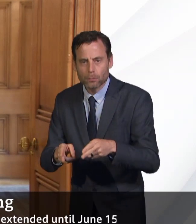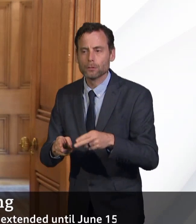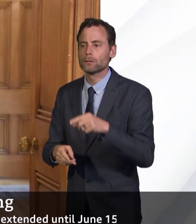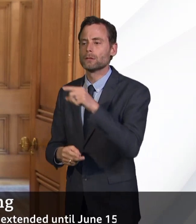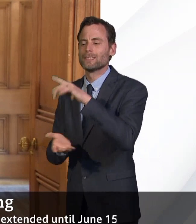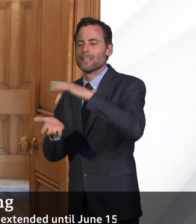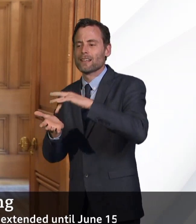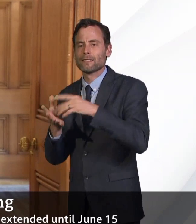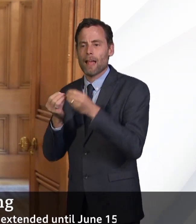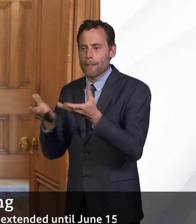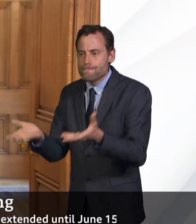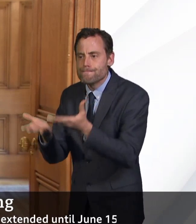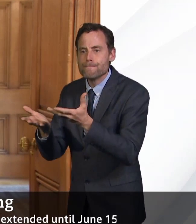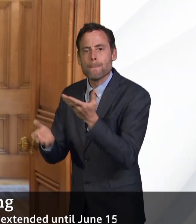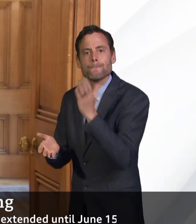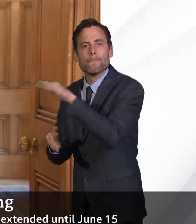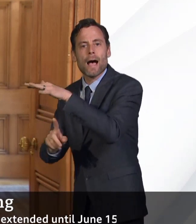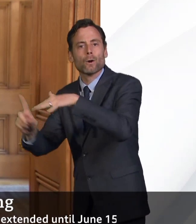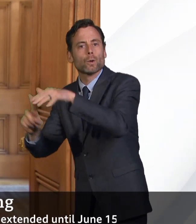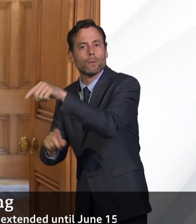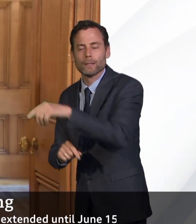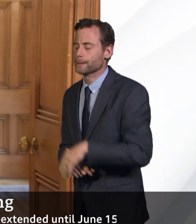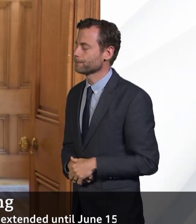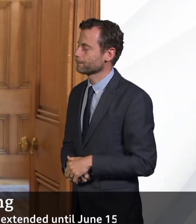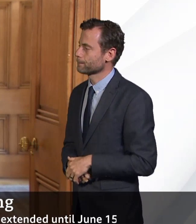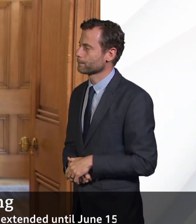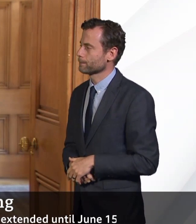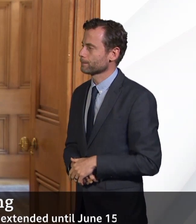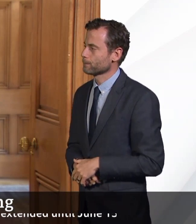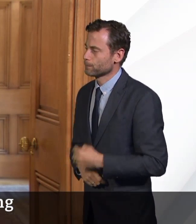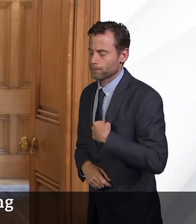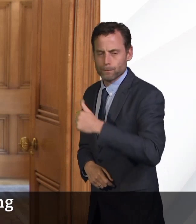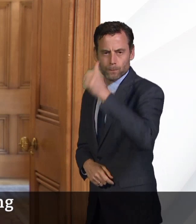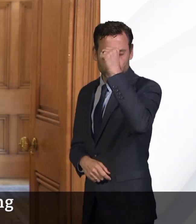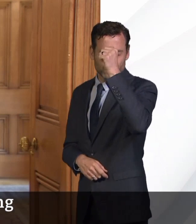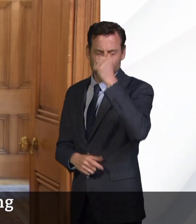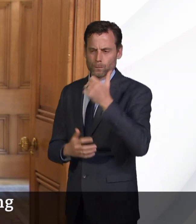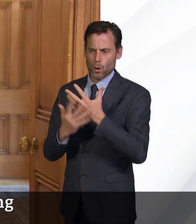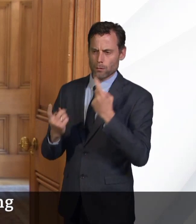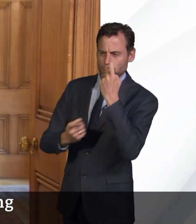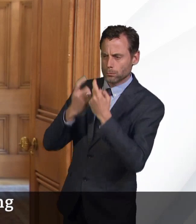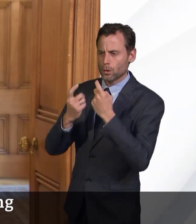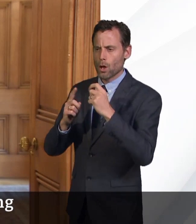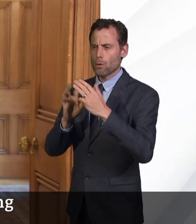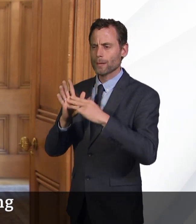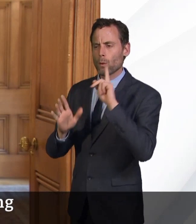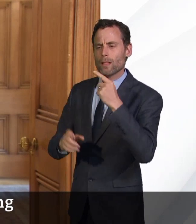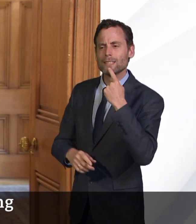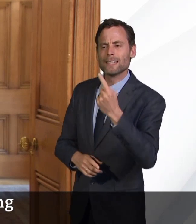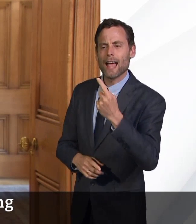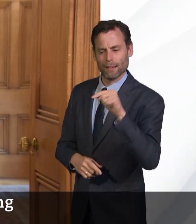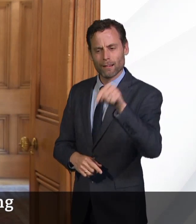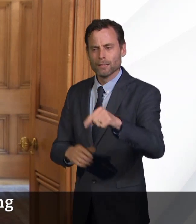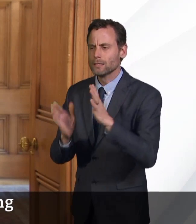centres. Finally, I'm conscious that there is a great deal of speculation about what the Prime Minister might say on